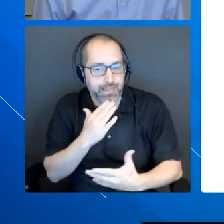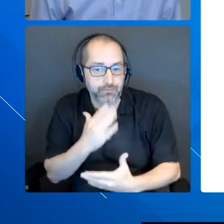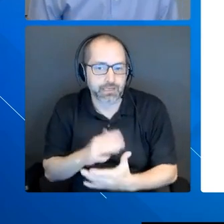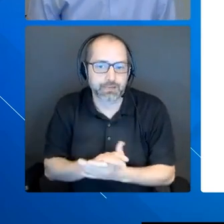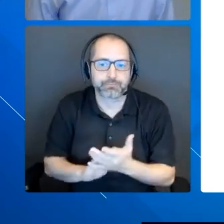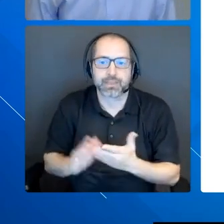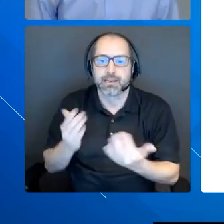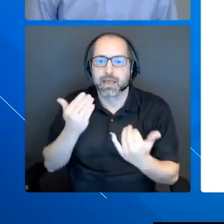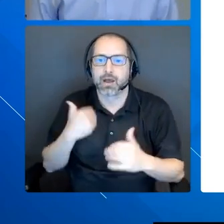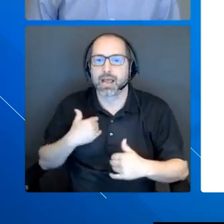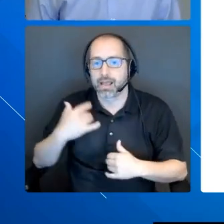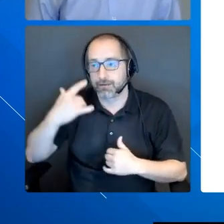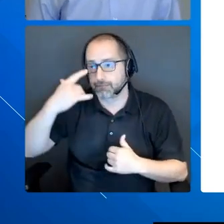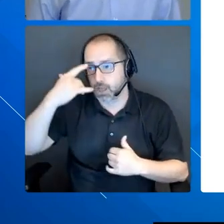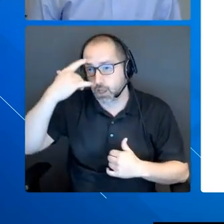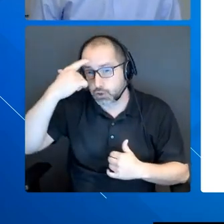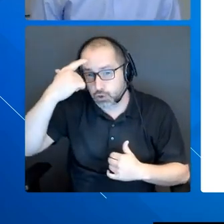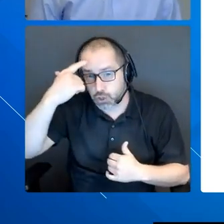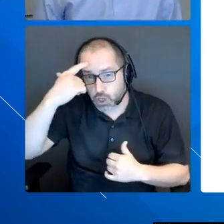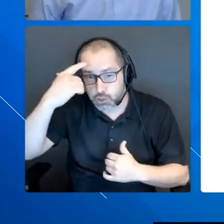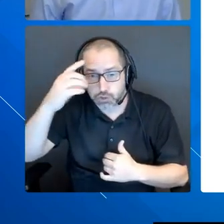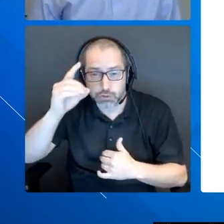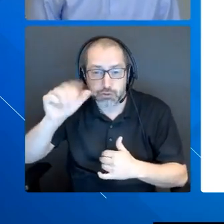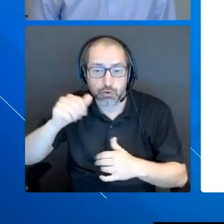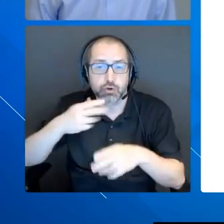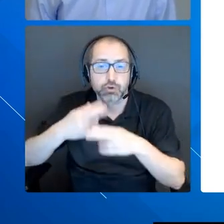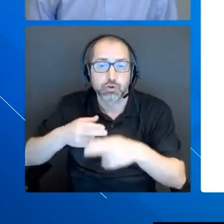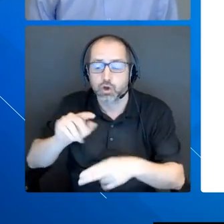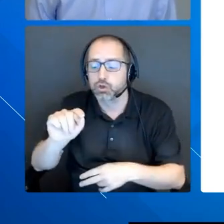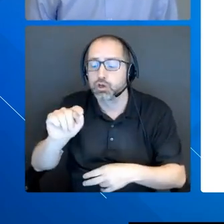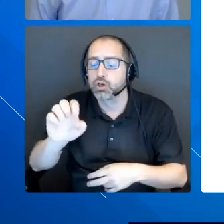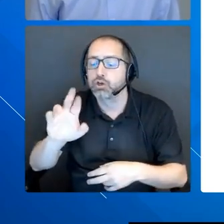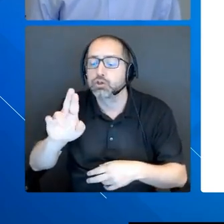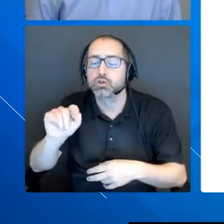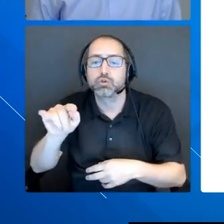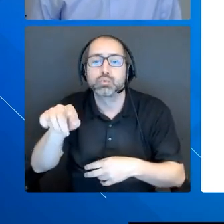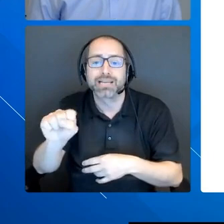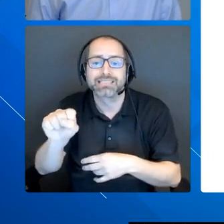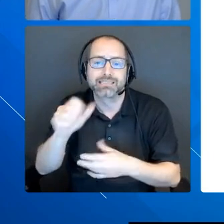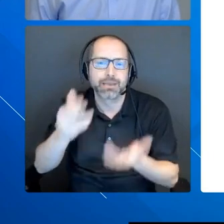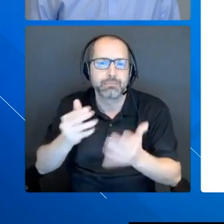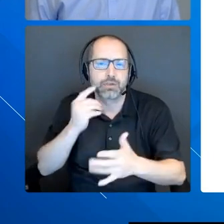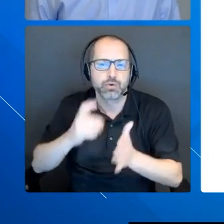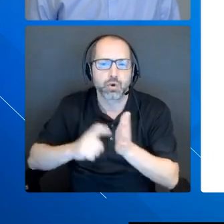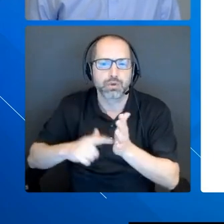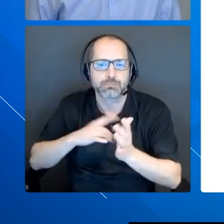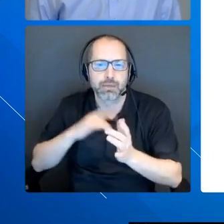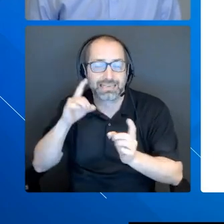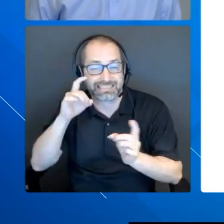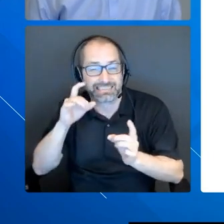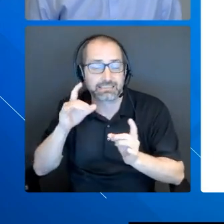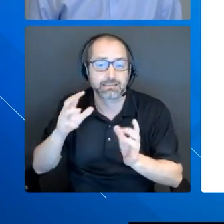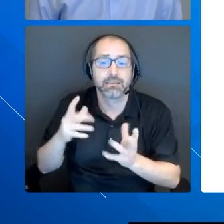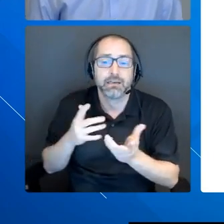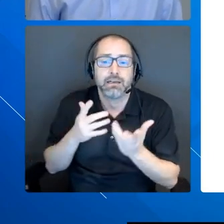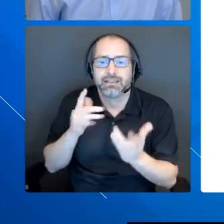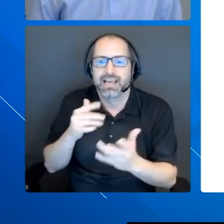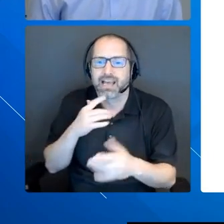called Tourette syndrome. You might notice my various muscular tics and twitches. Most know about Tourette's because of something called